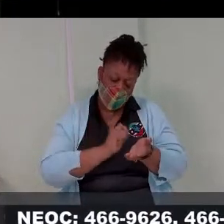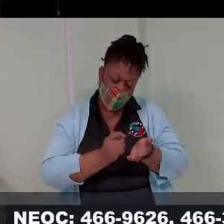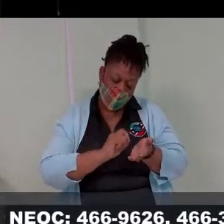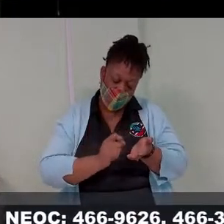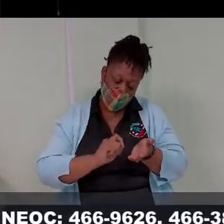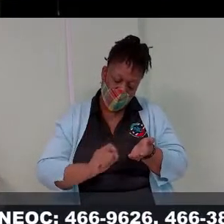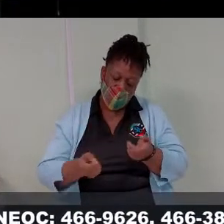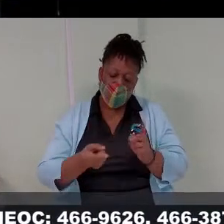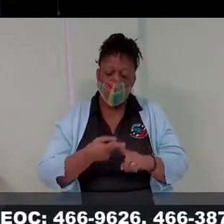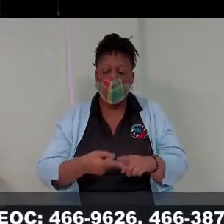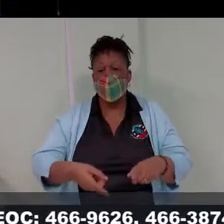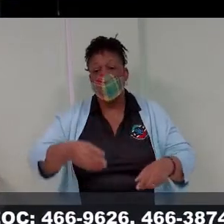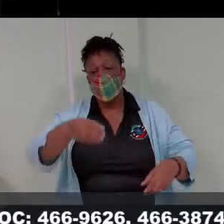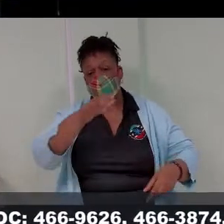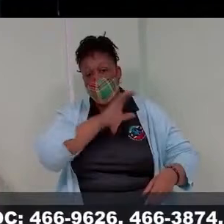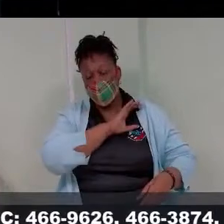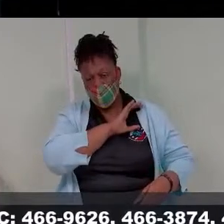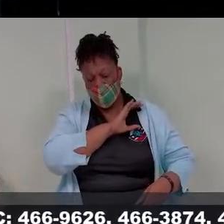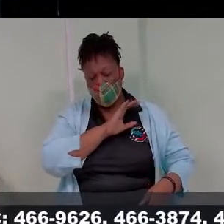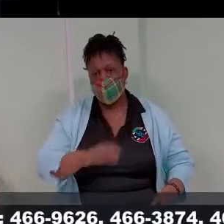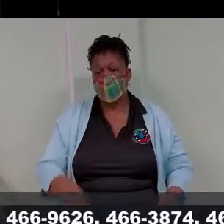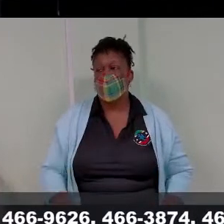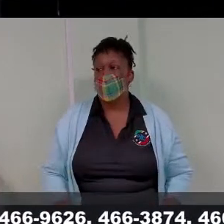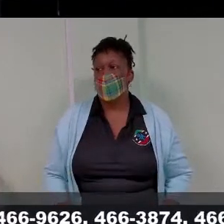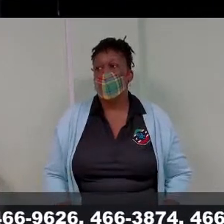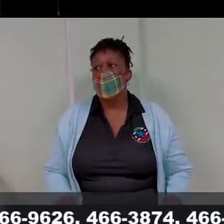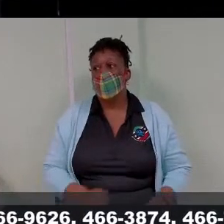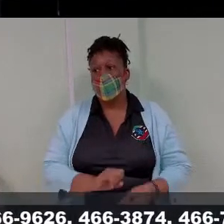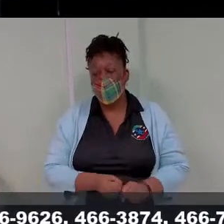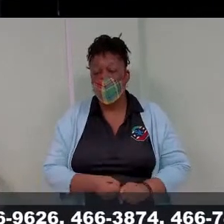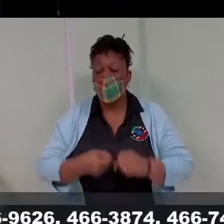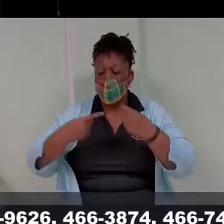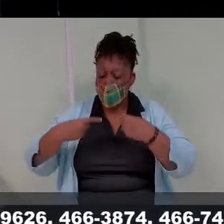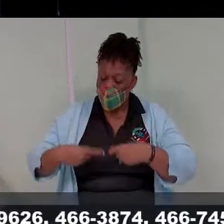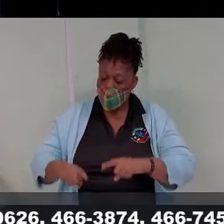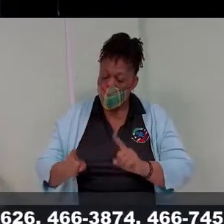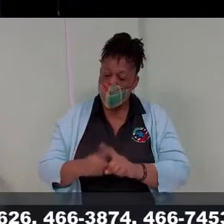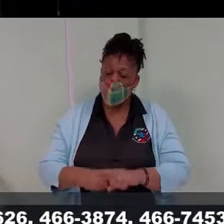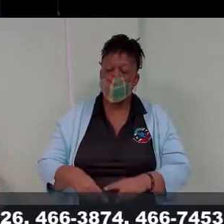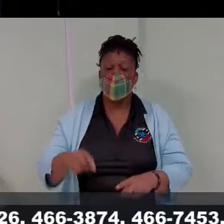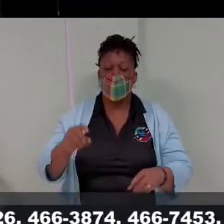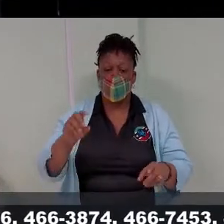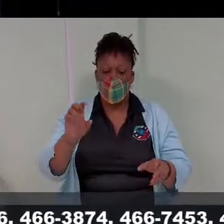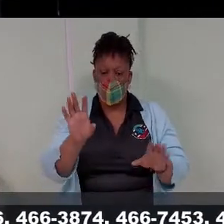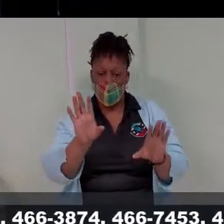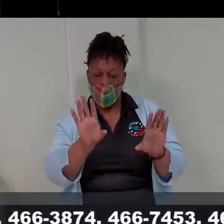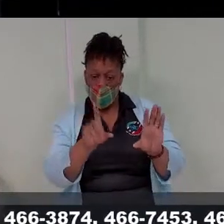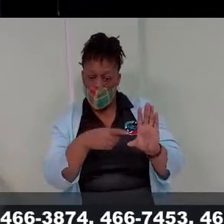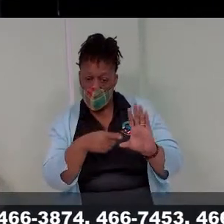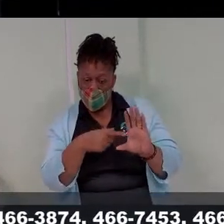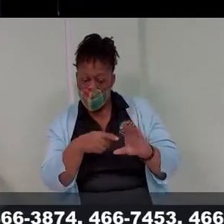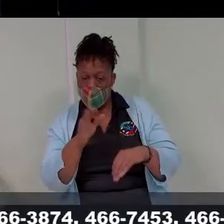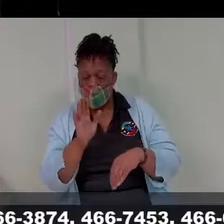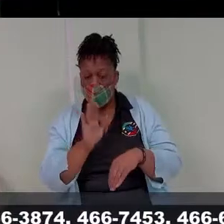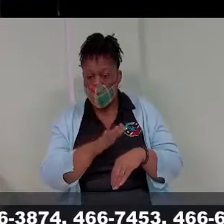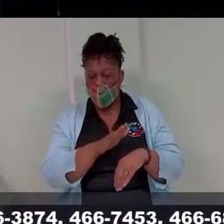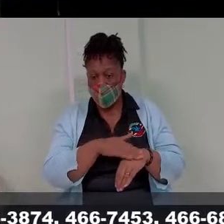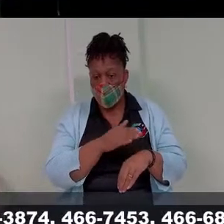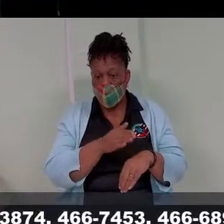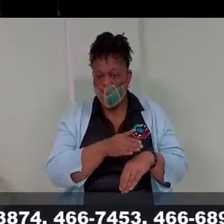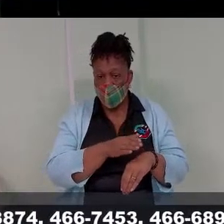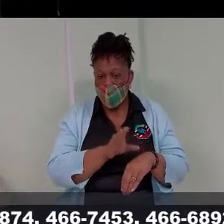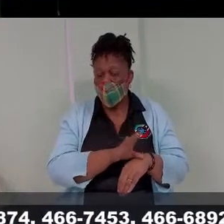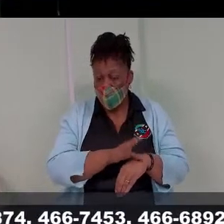of Police. We therefore recommend that persons go to the website police.kn and make application to